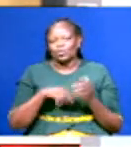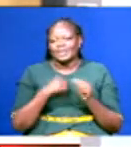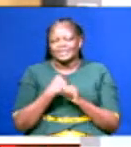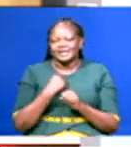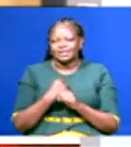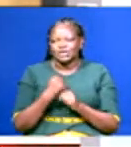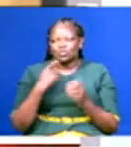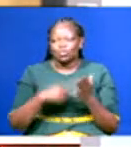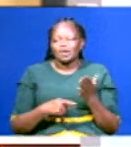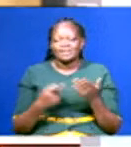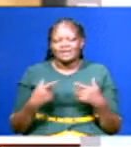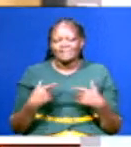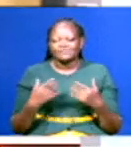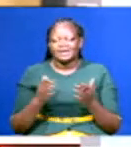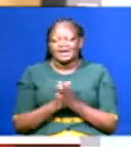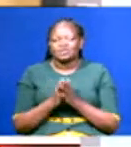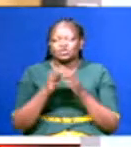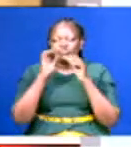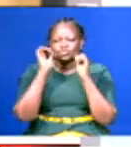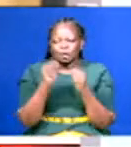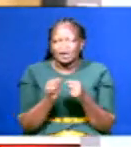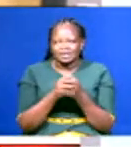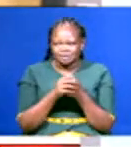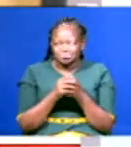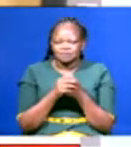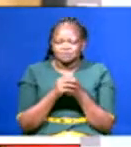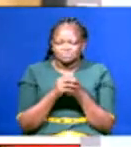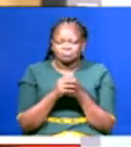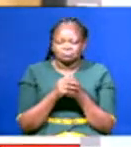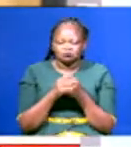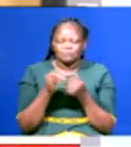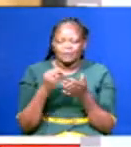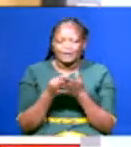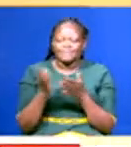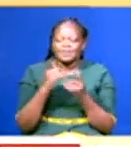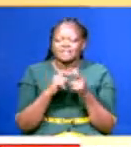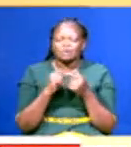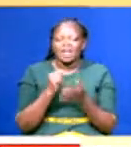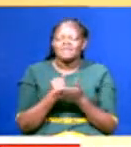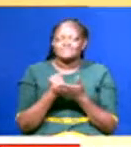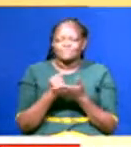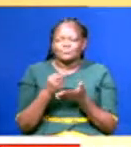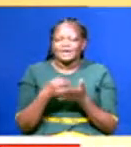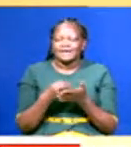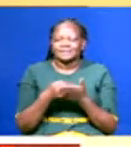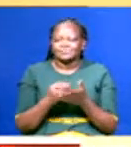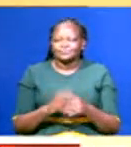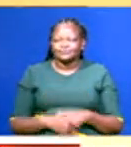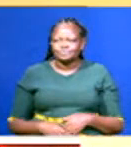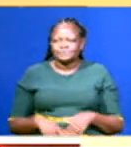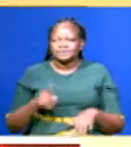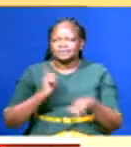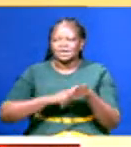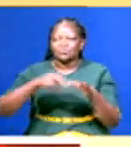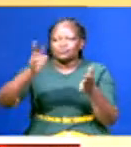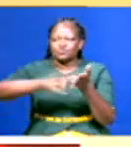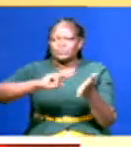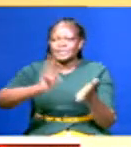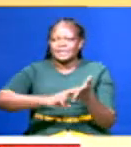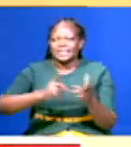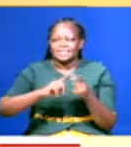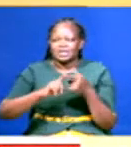have incurred, and you can be able to give taxpayers their money back. That will be able to help them on their cash flow. Upon your registration, then we